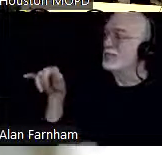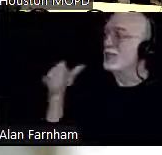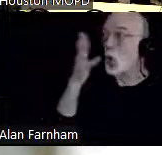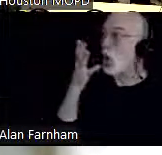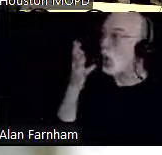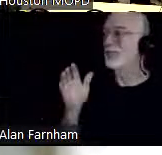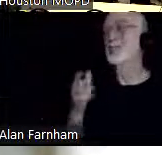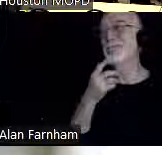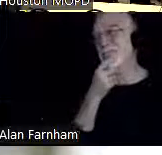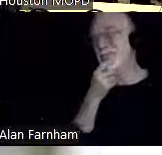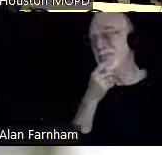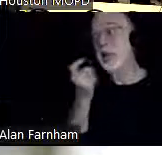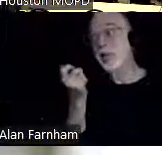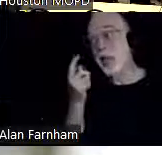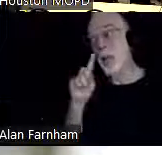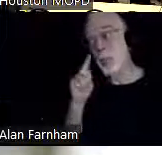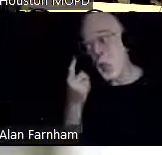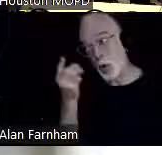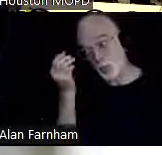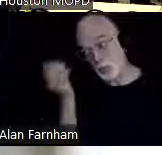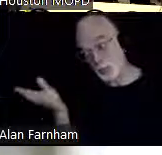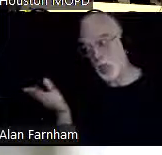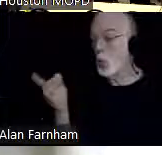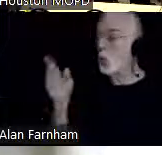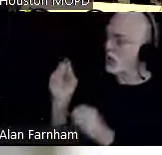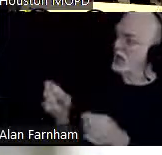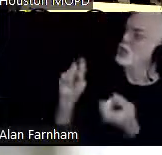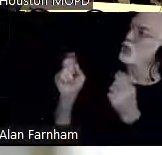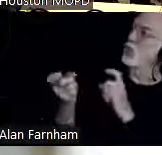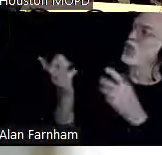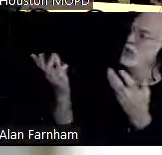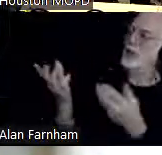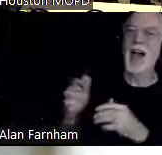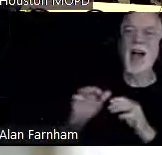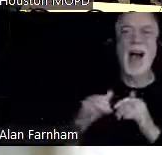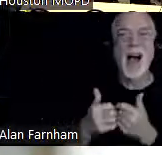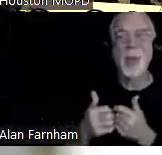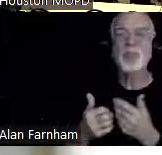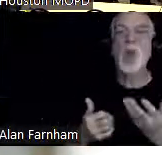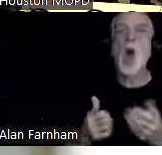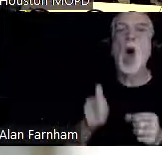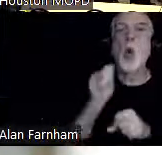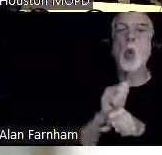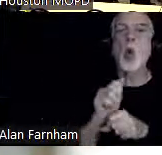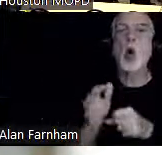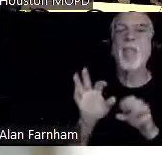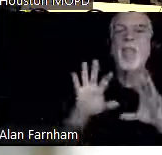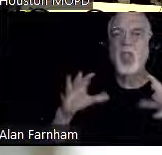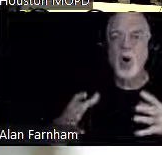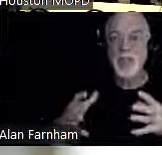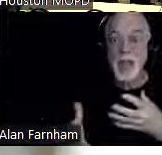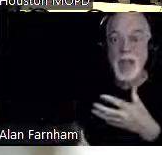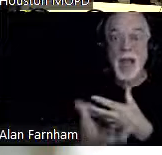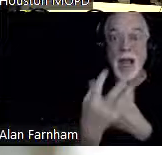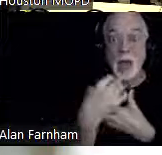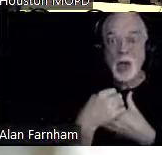might be a little bored. So we can change that, because in a workforce that's inclusive, you are